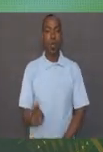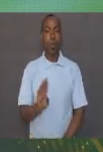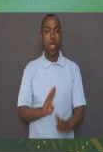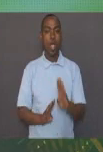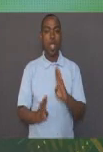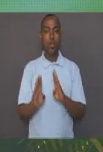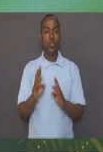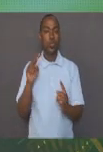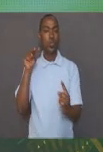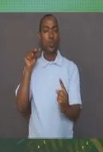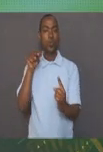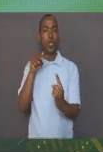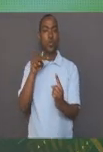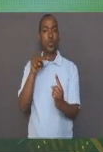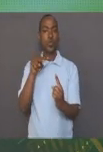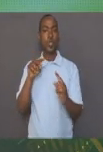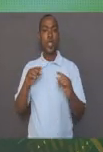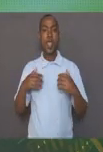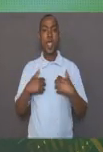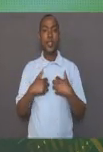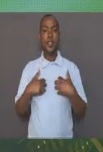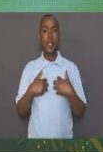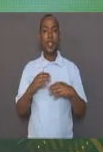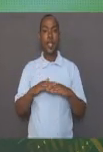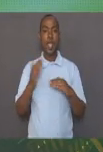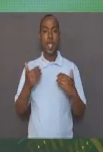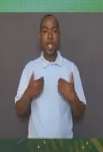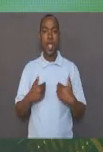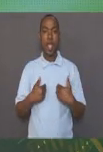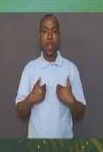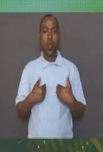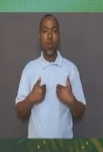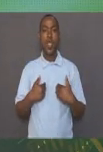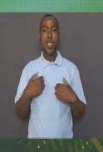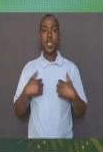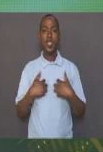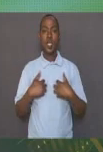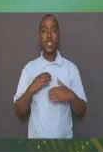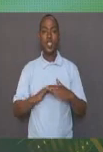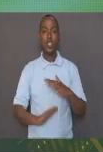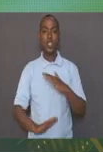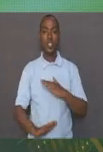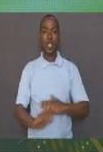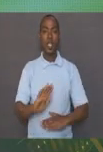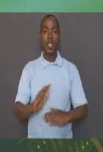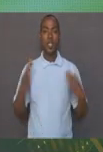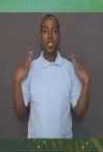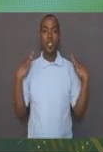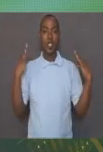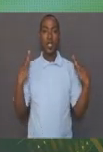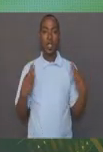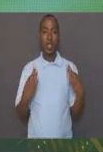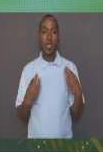Biologists focusing on livestock study animals' breeding and feeding habits